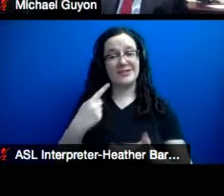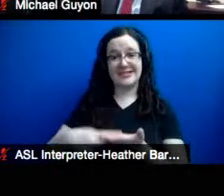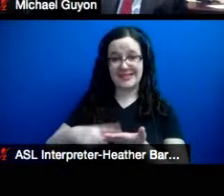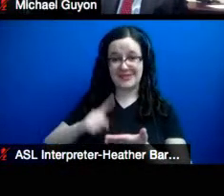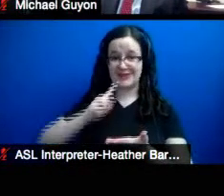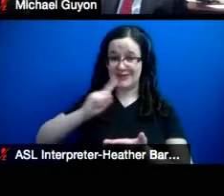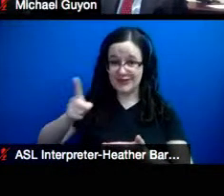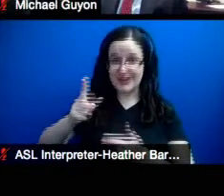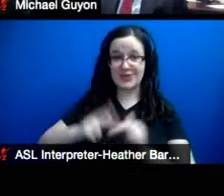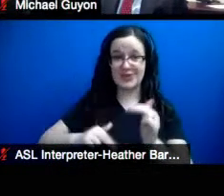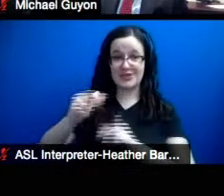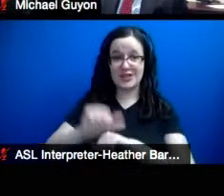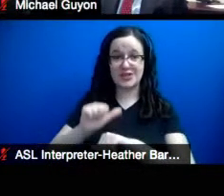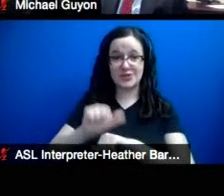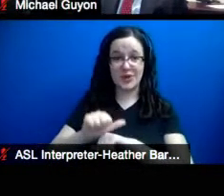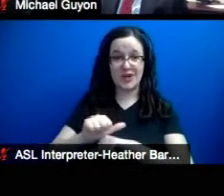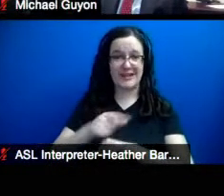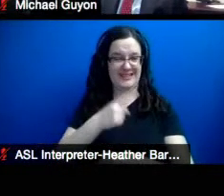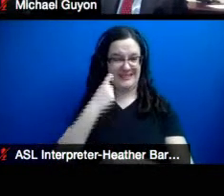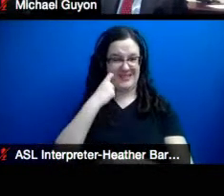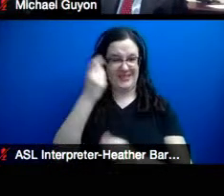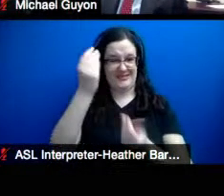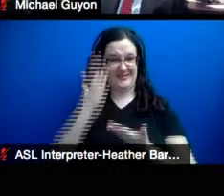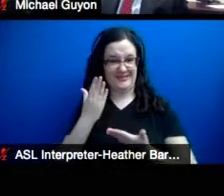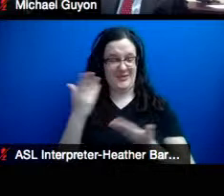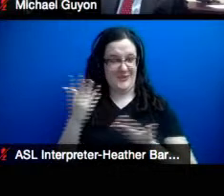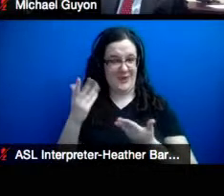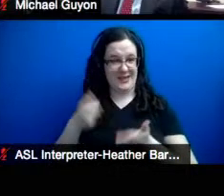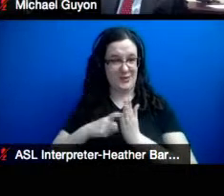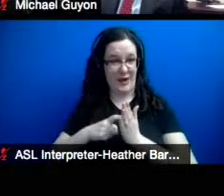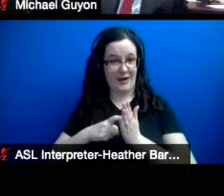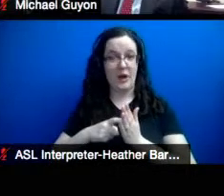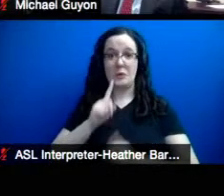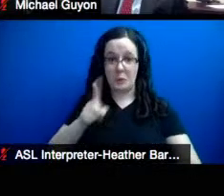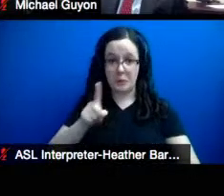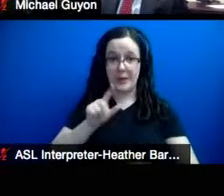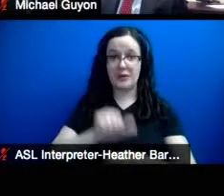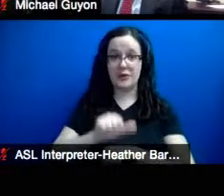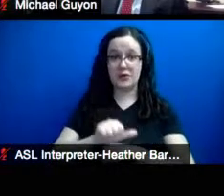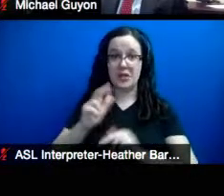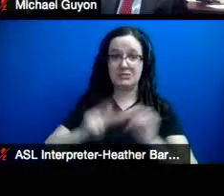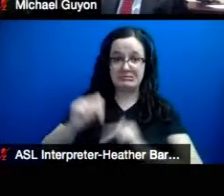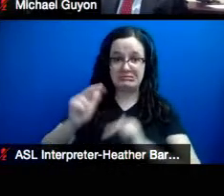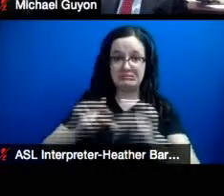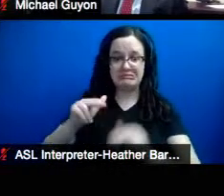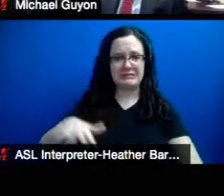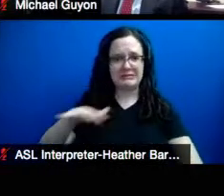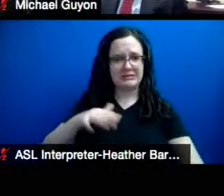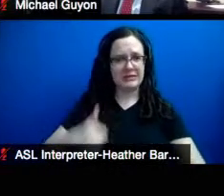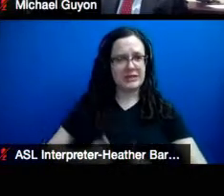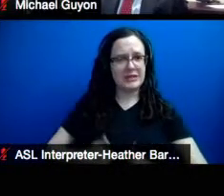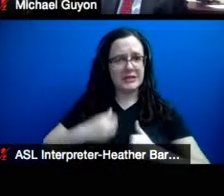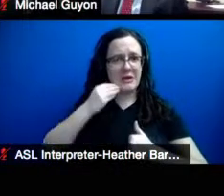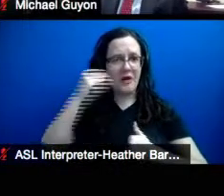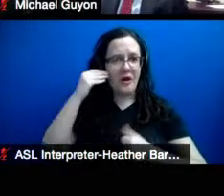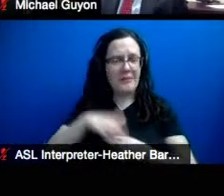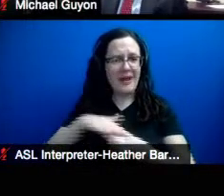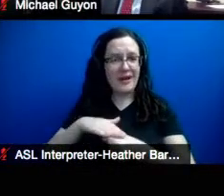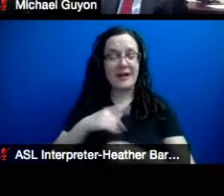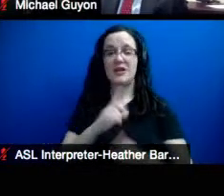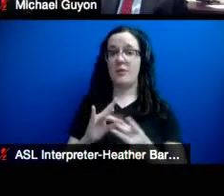with what I was told would be involved in a residential area, because we talk about it, well, it's the business area. There is